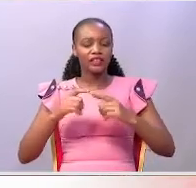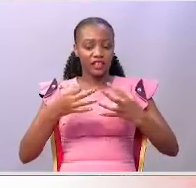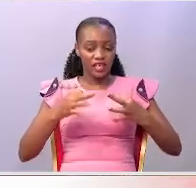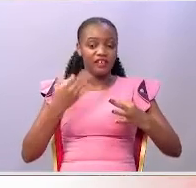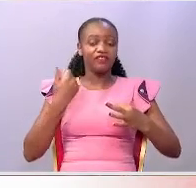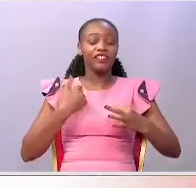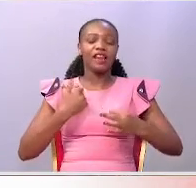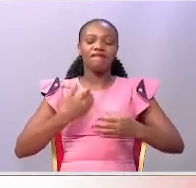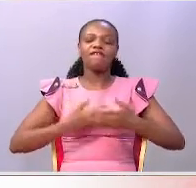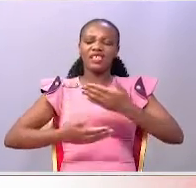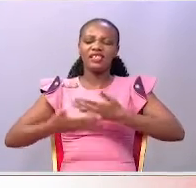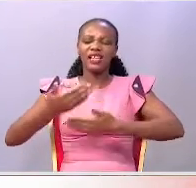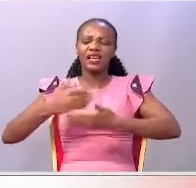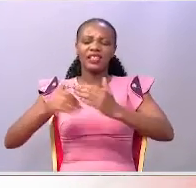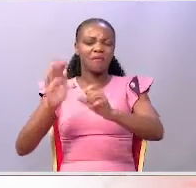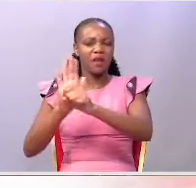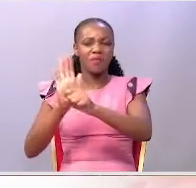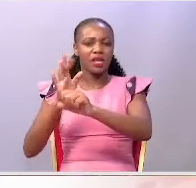naye continuous